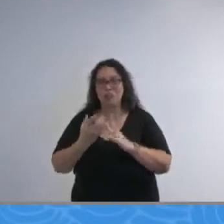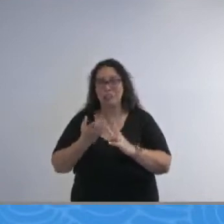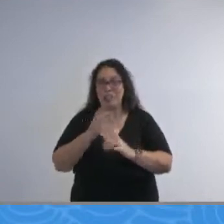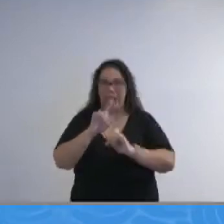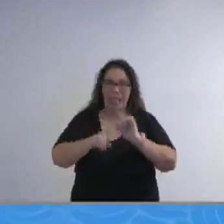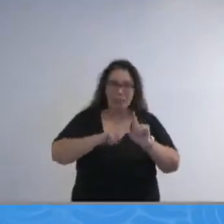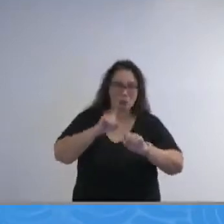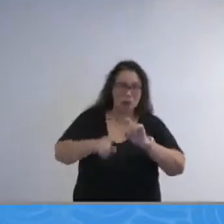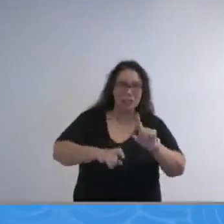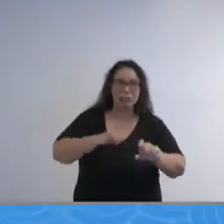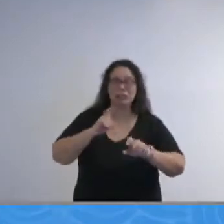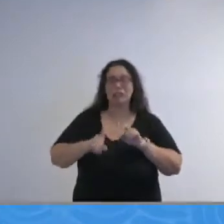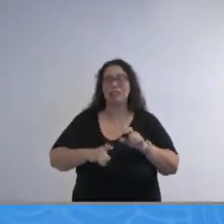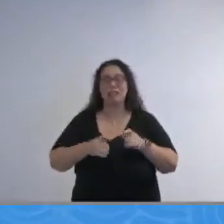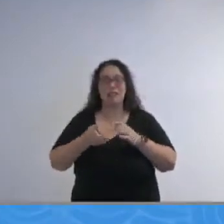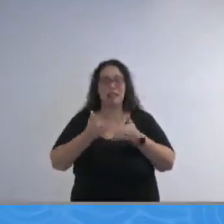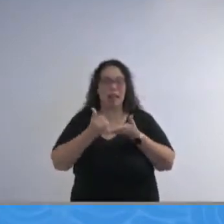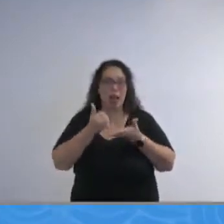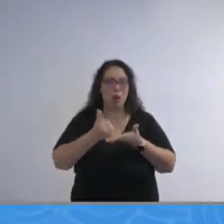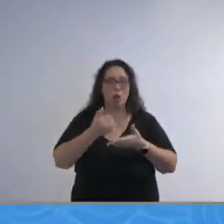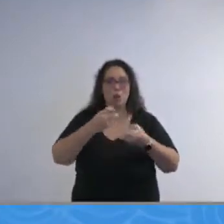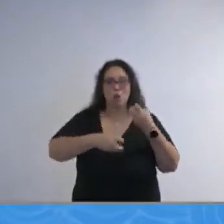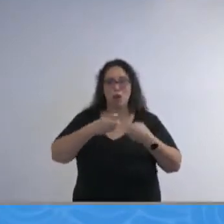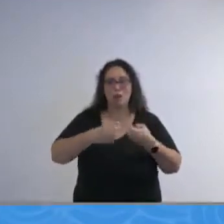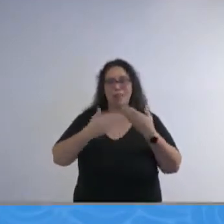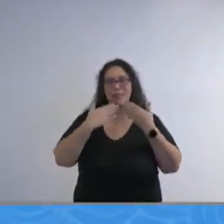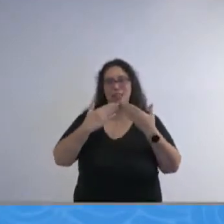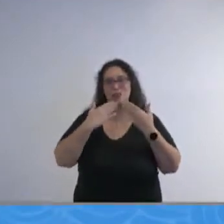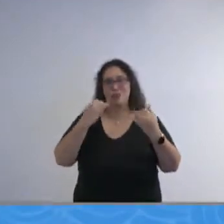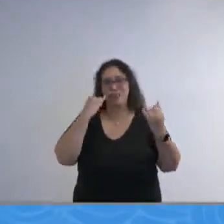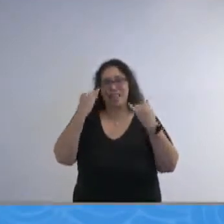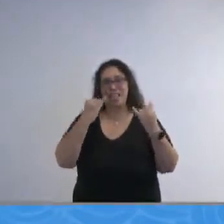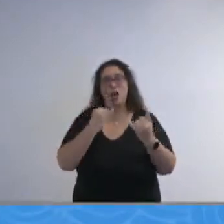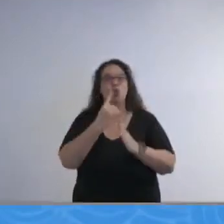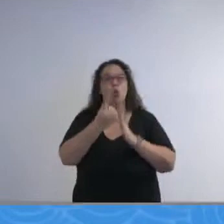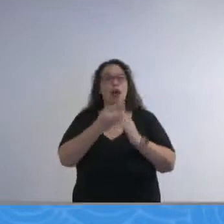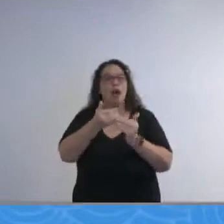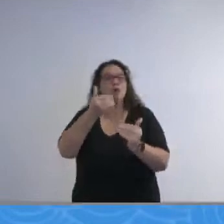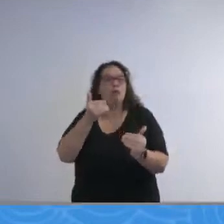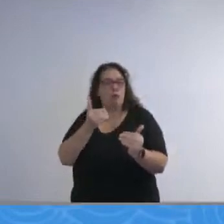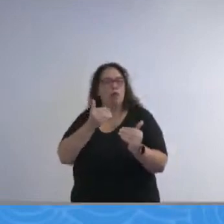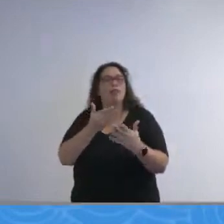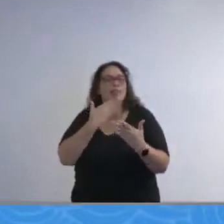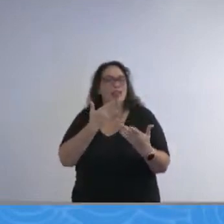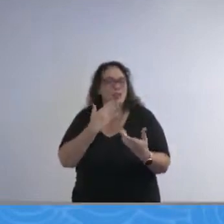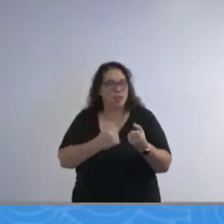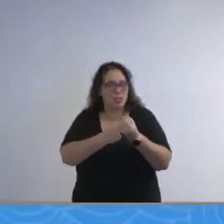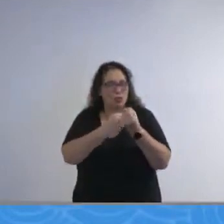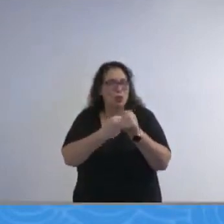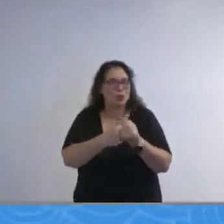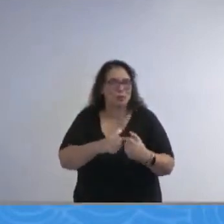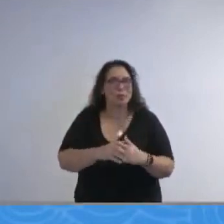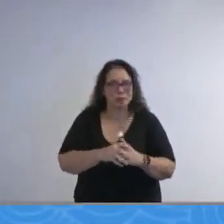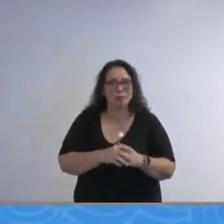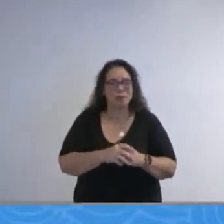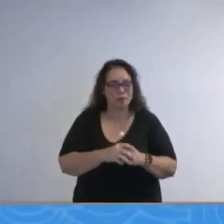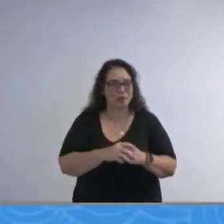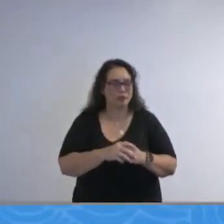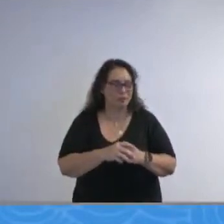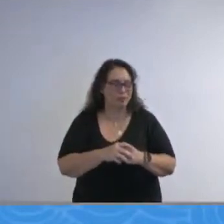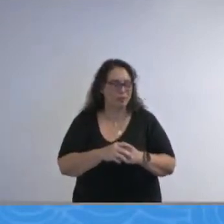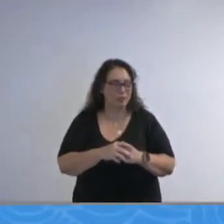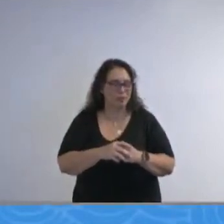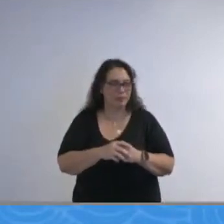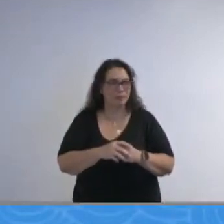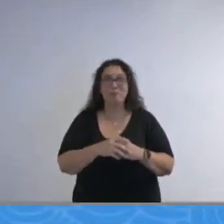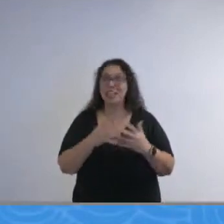ask questions and helping with the problems. Thank you for that idea. Thank you for the support. Todo por el día de